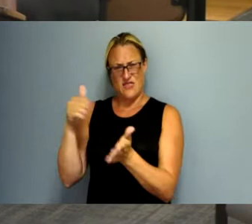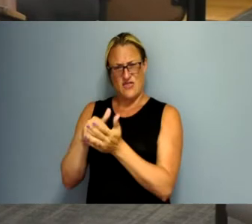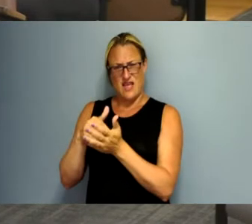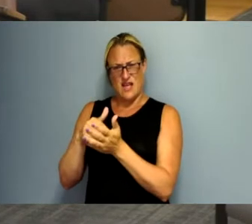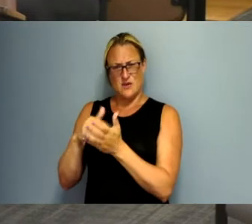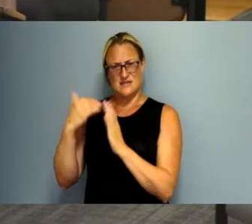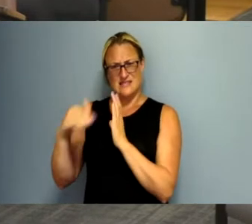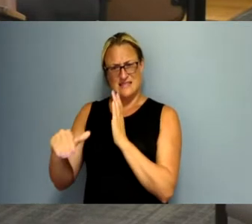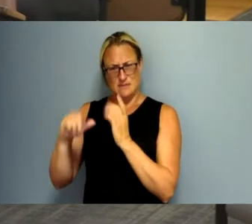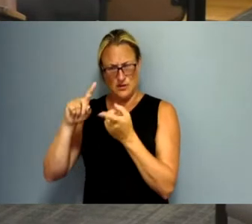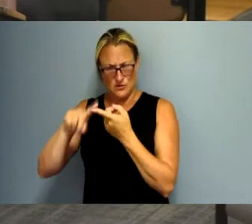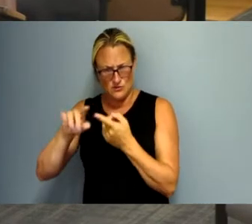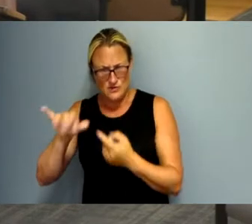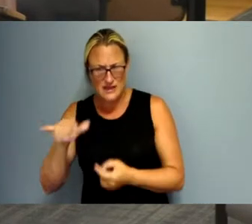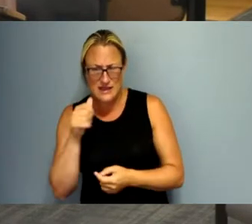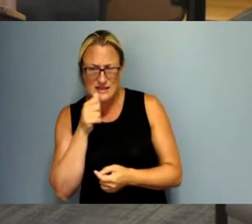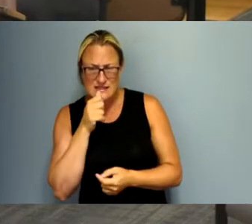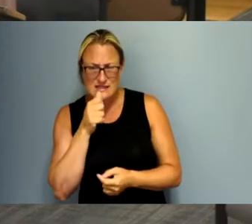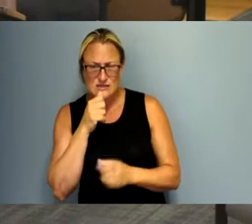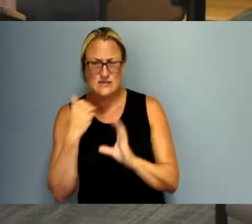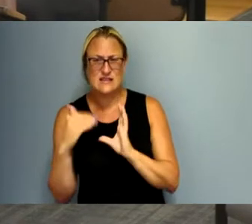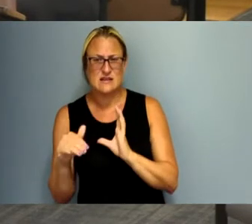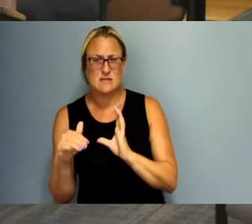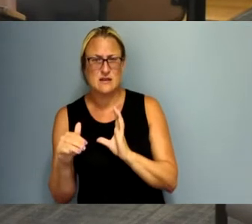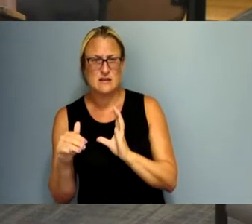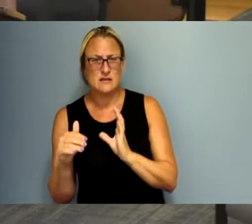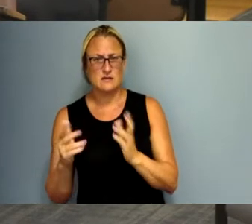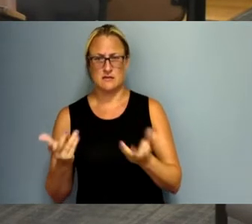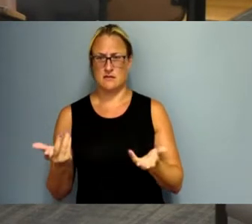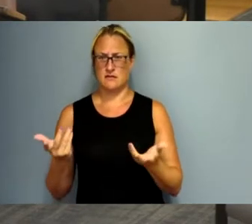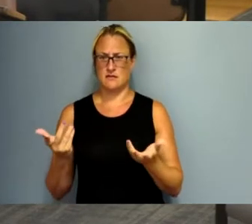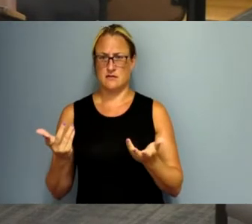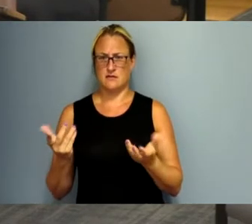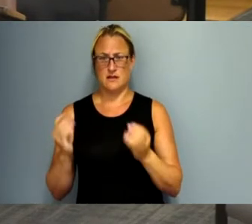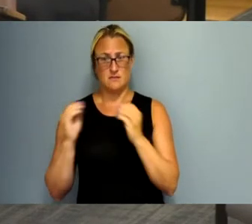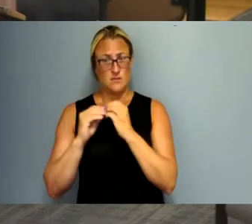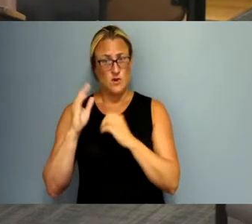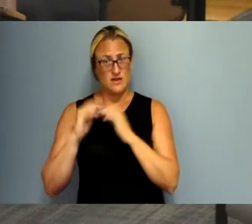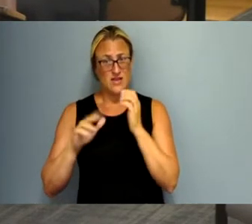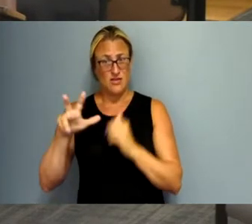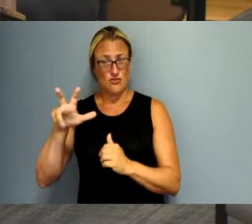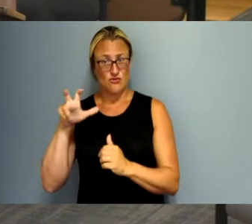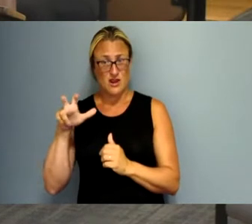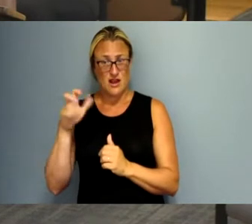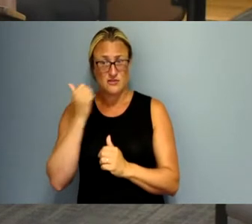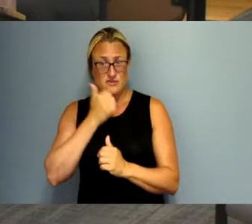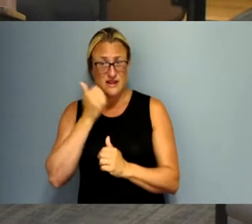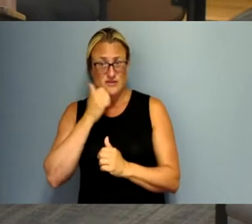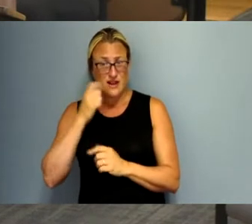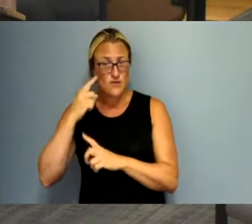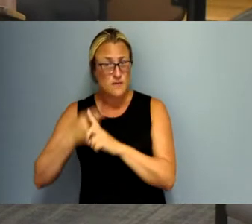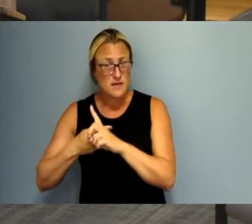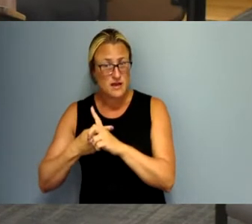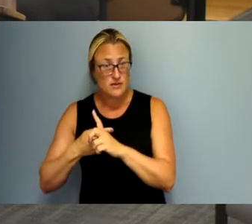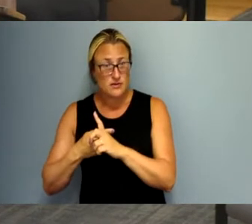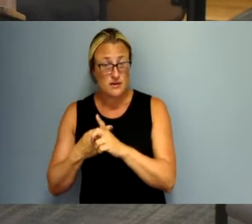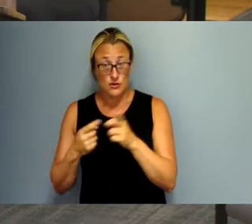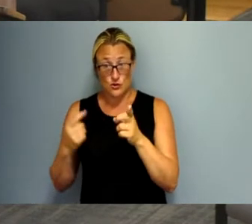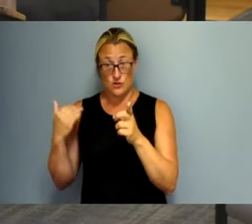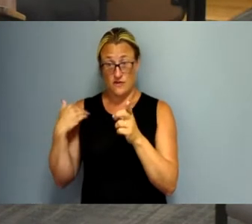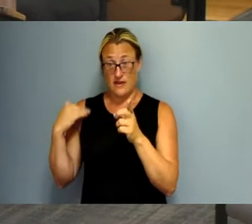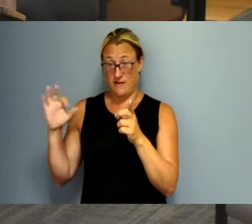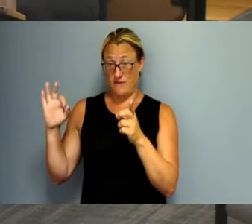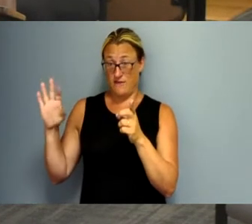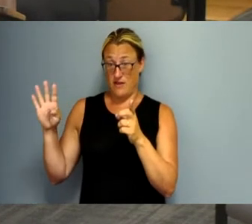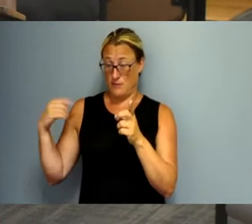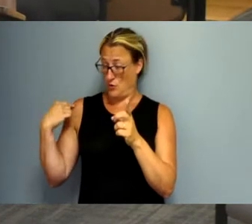email address. That's more than 300 every day for a month. And you've had since February to provide one